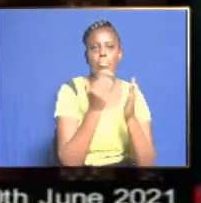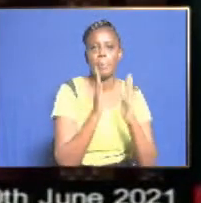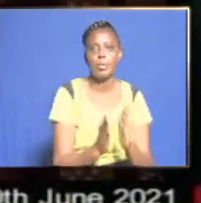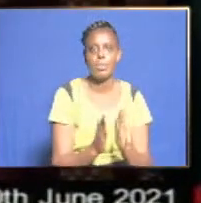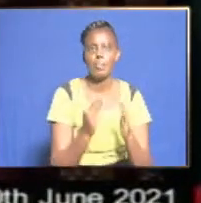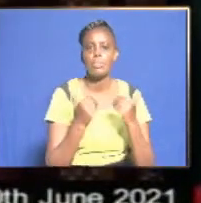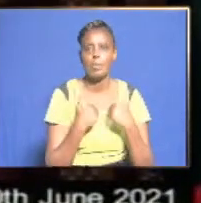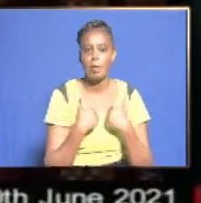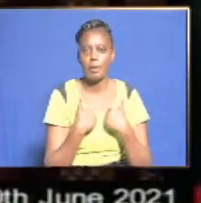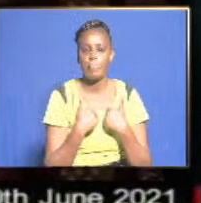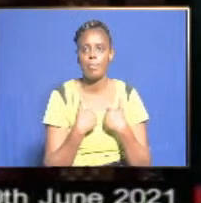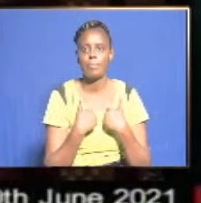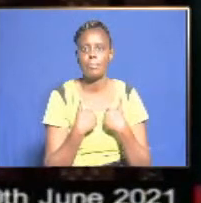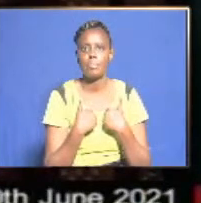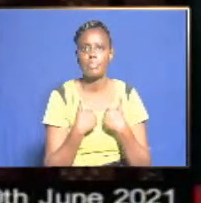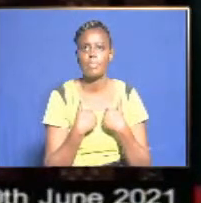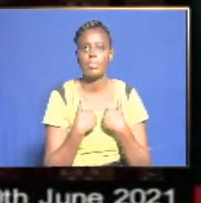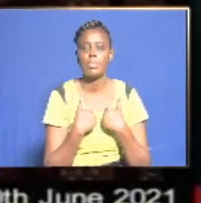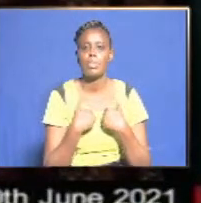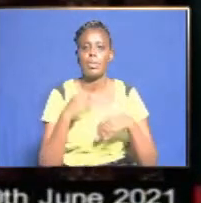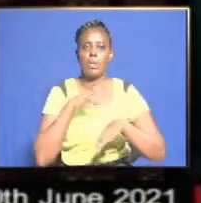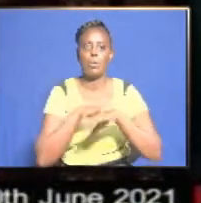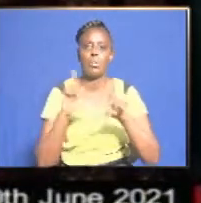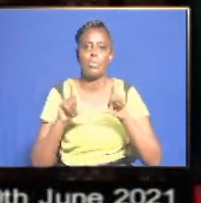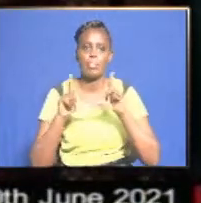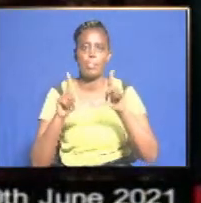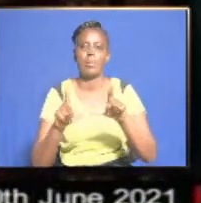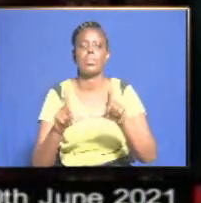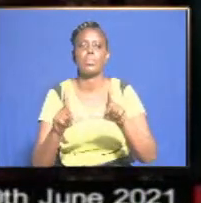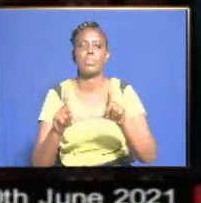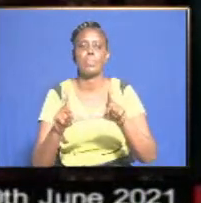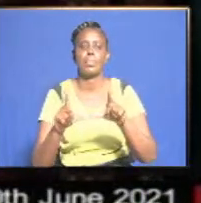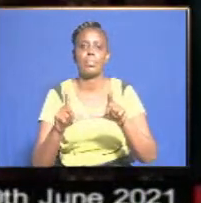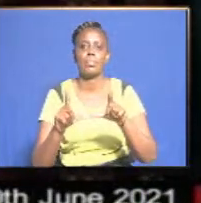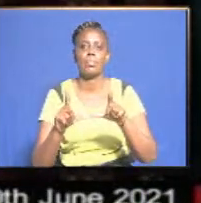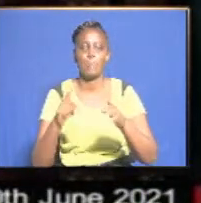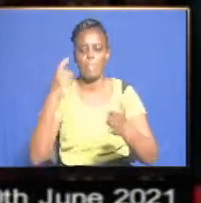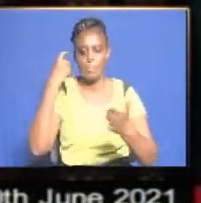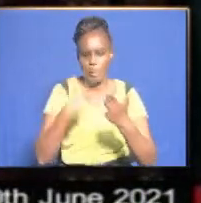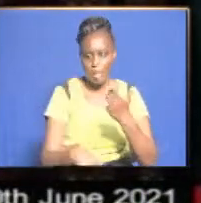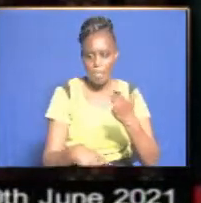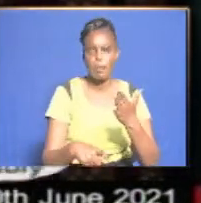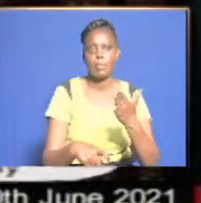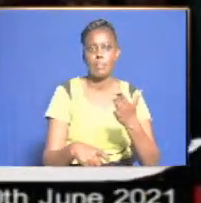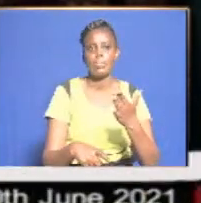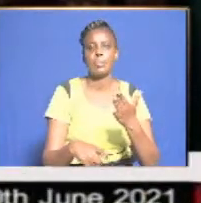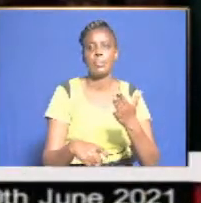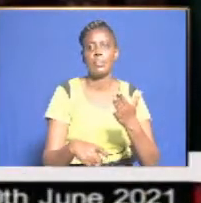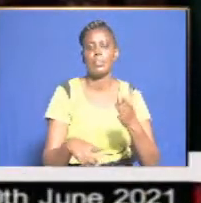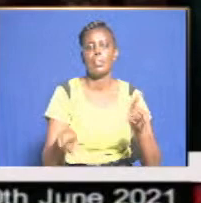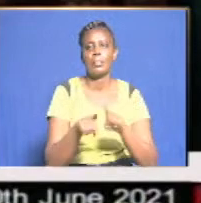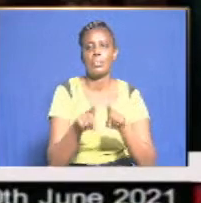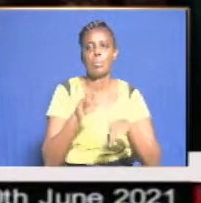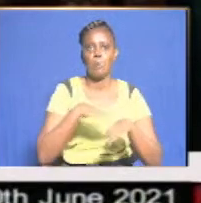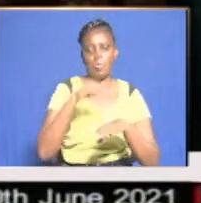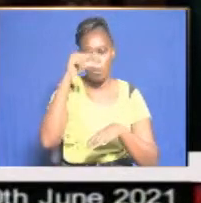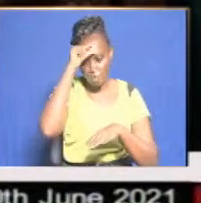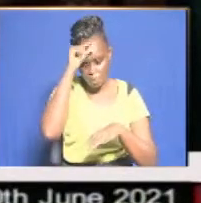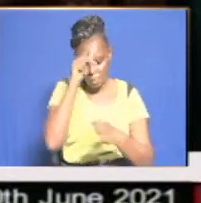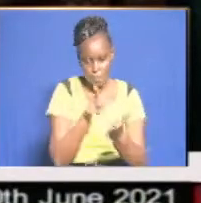aver that they obtained certificates of decrease, taxation, and orders against the government to be